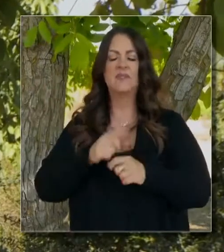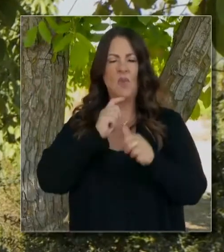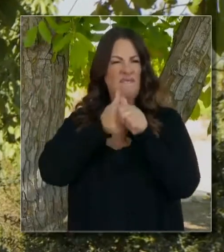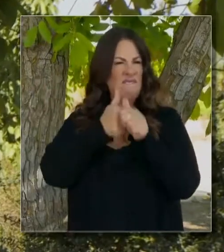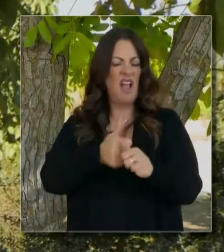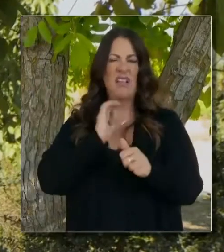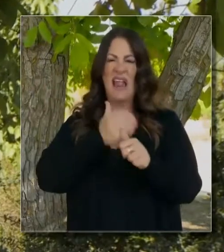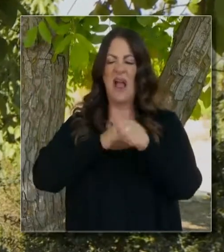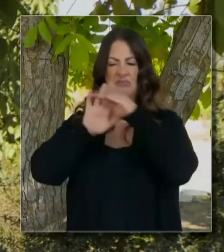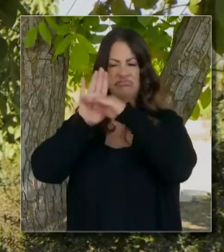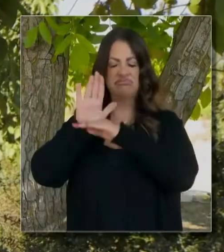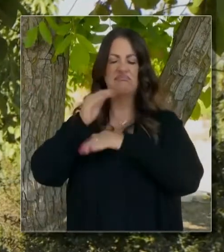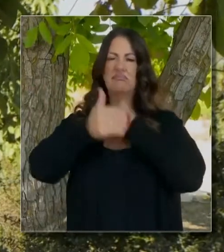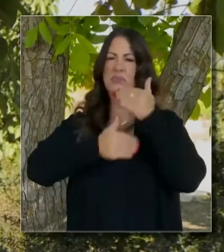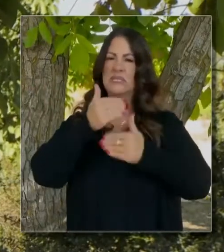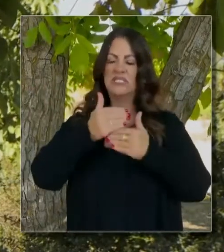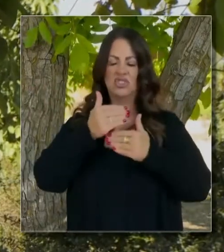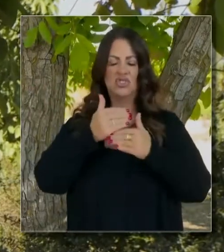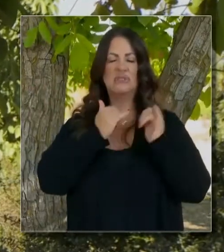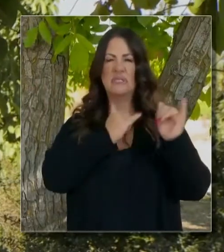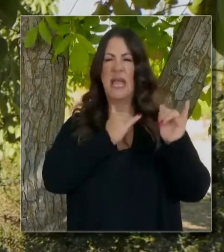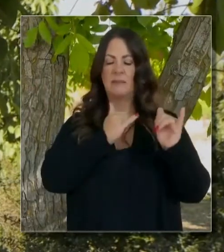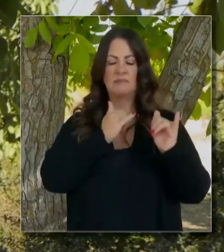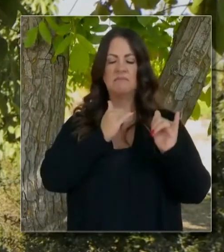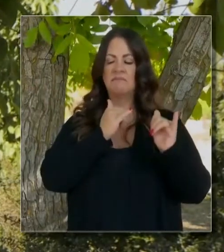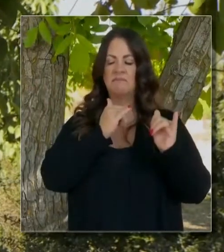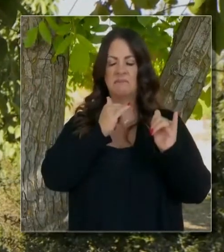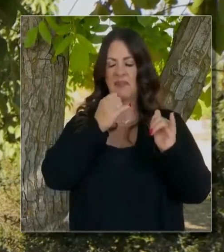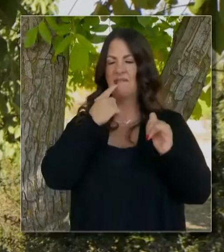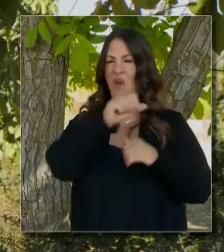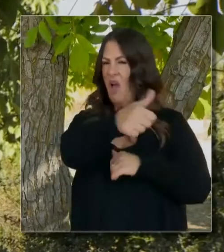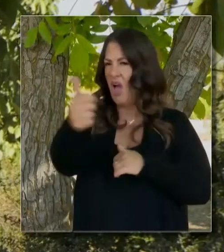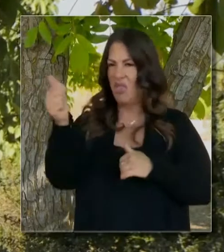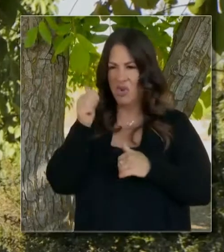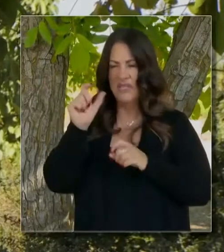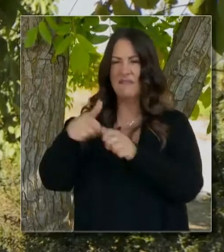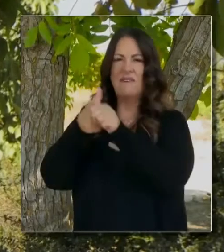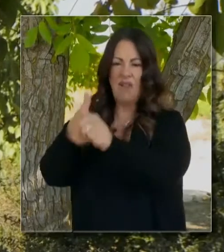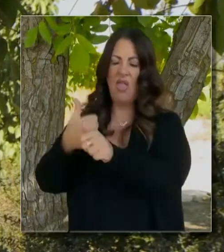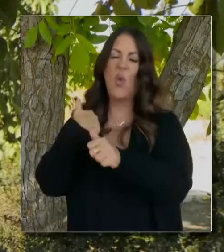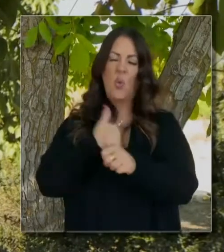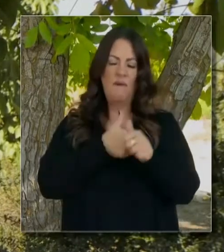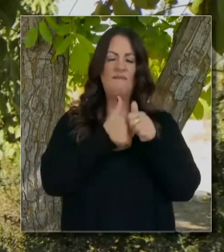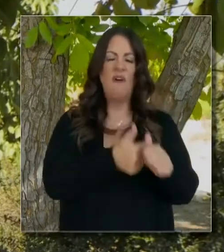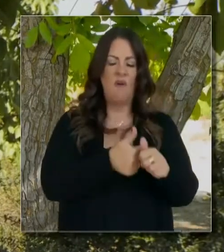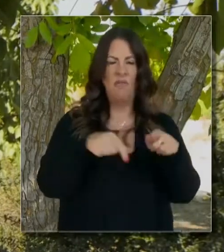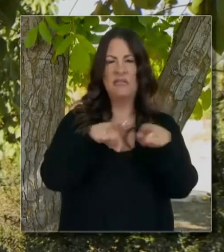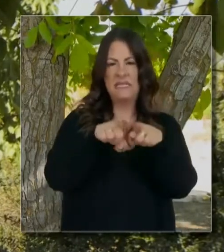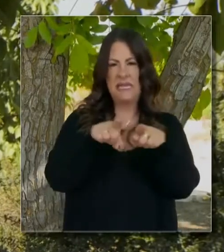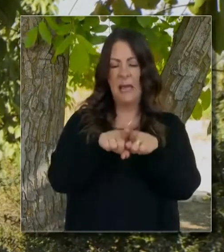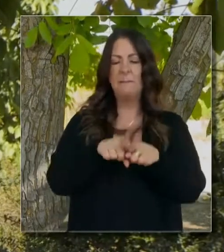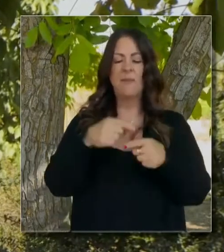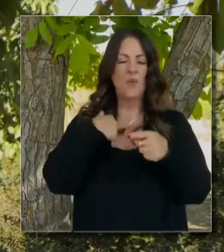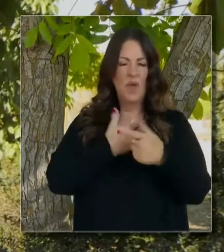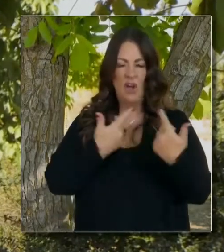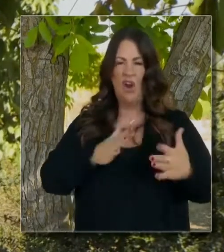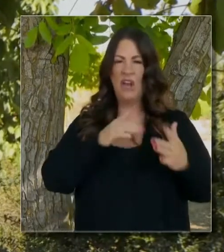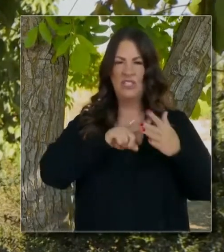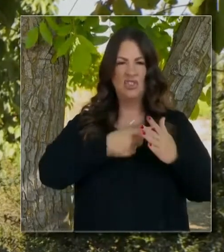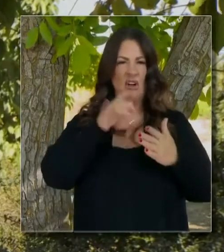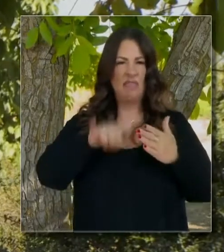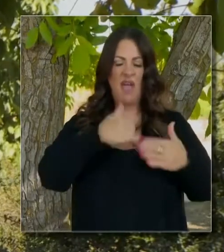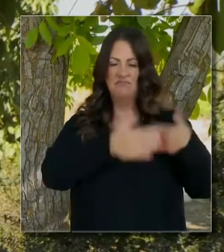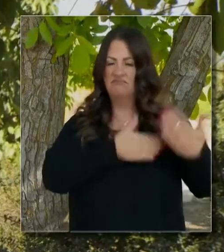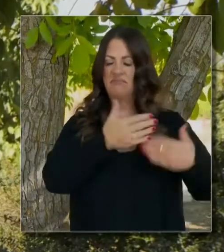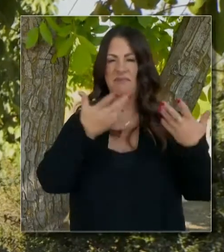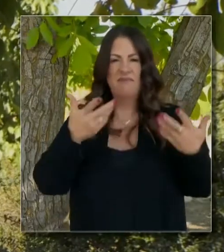procedures that we have put out so that we're not just preaching, but we're practicing what we preach. And so that's already underway, and it's just